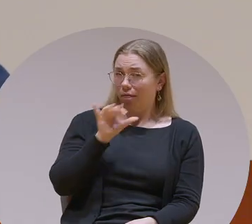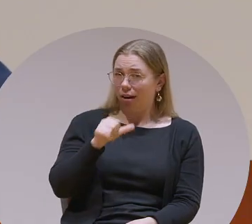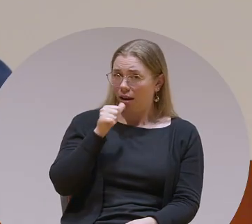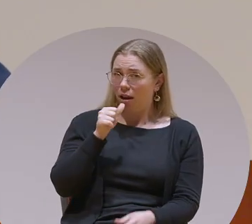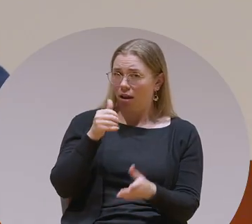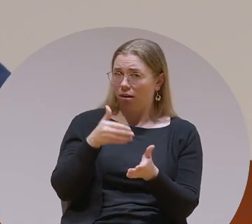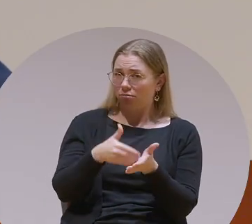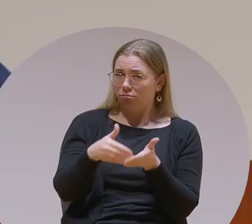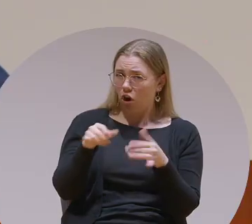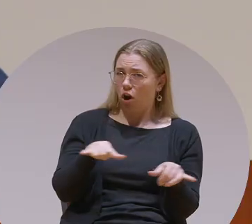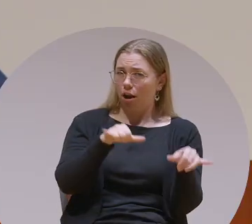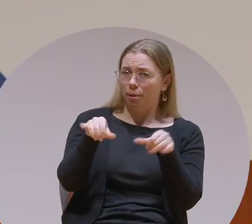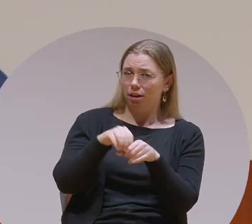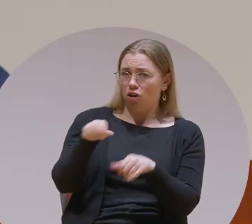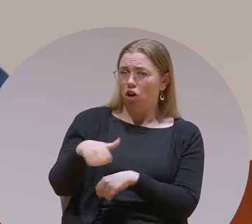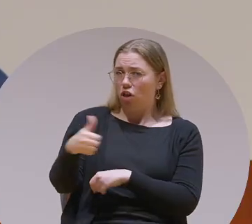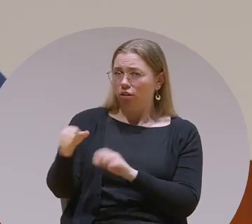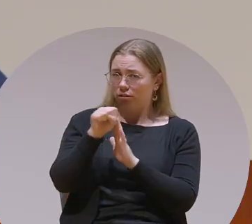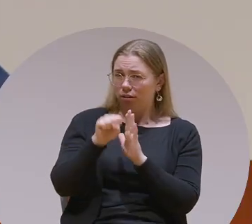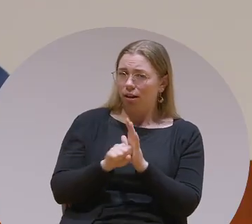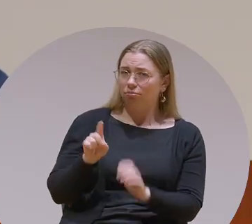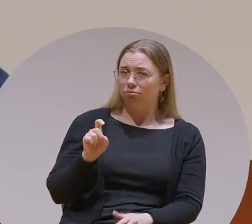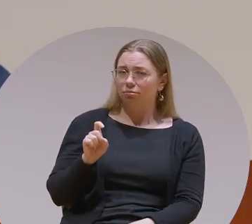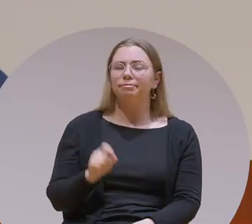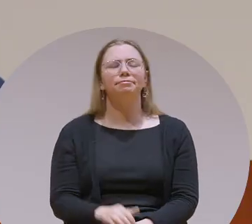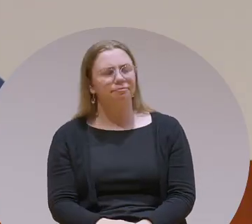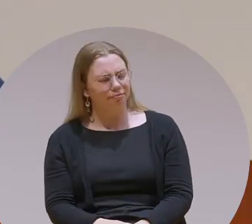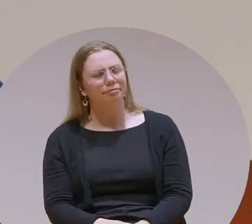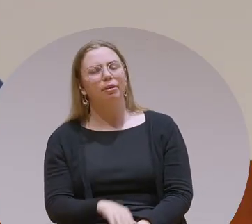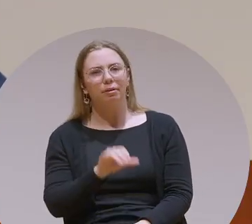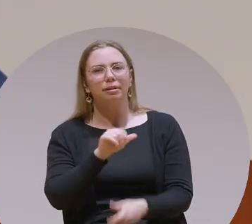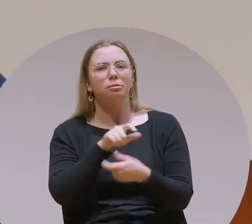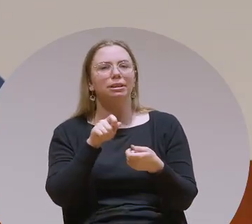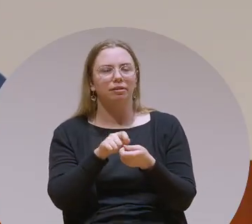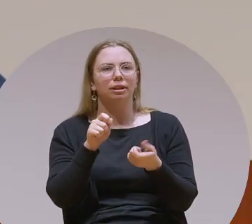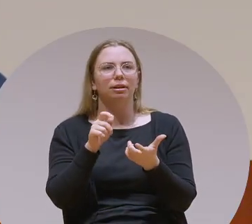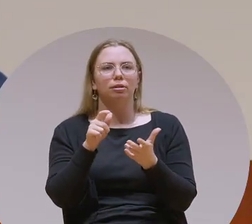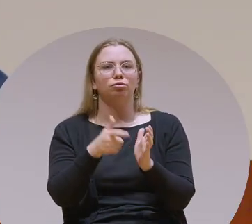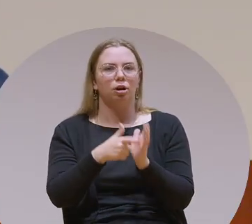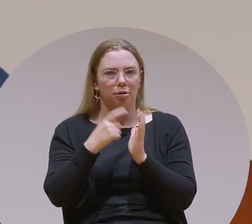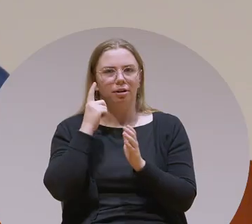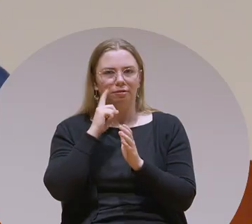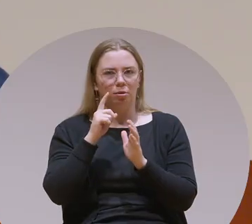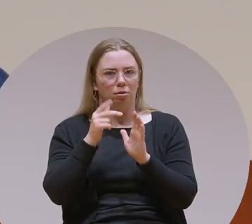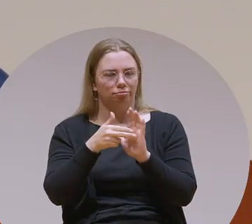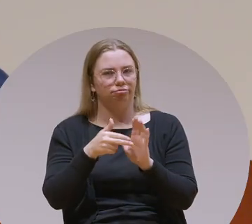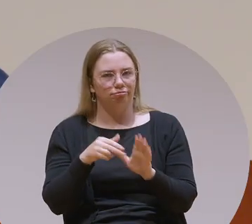It's a very complicated question. So that is a specific requirement of the legislature in our state.